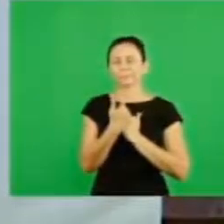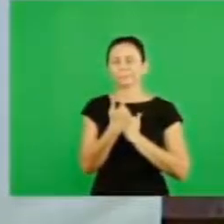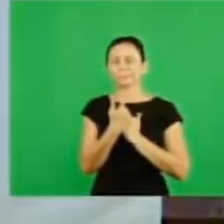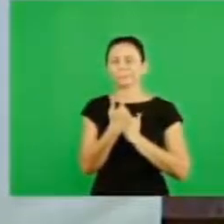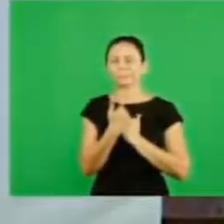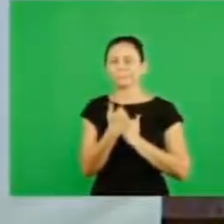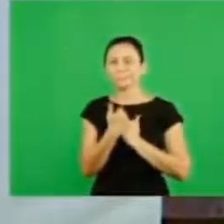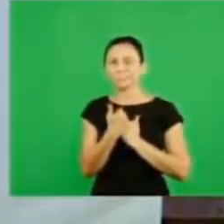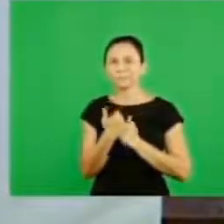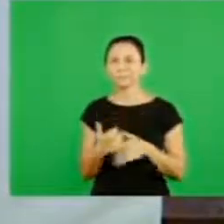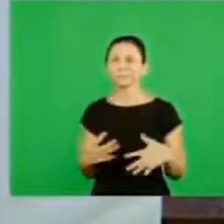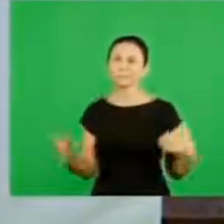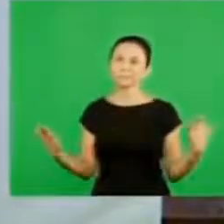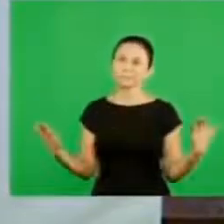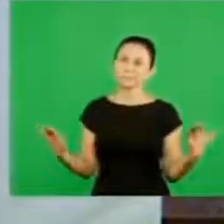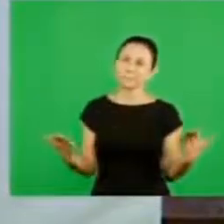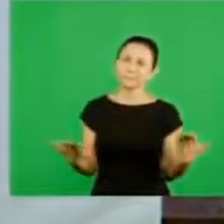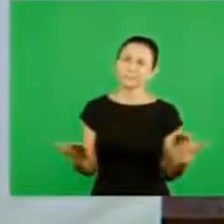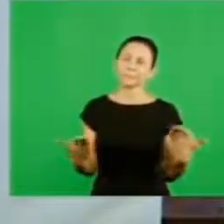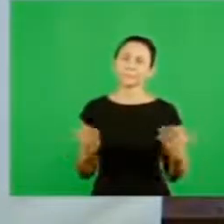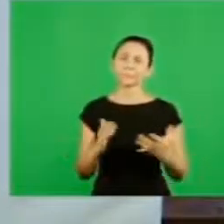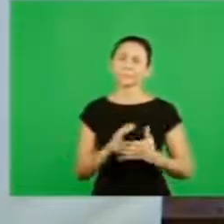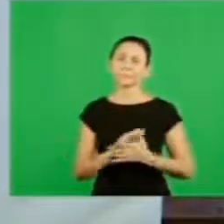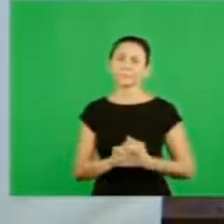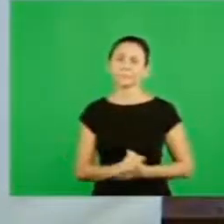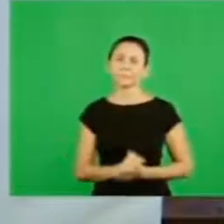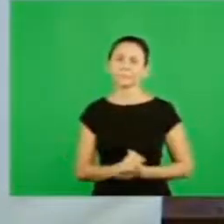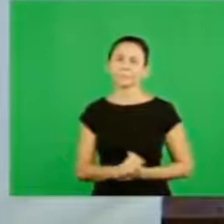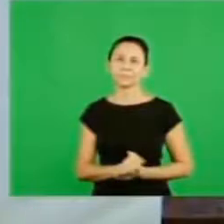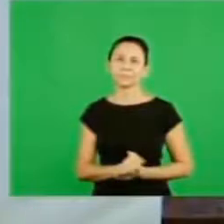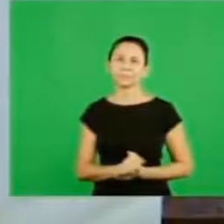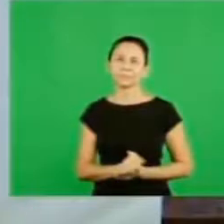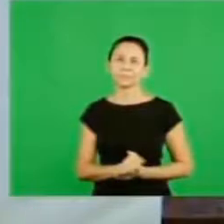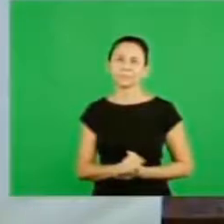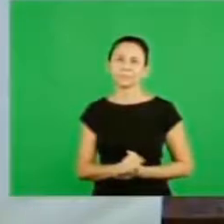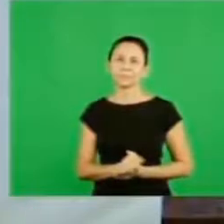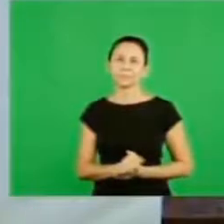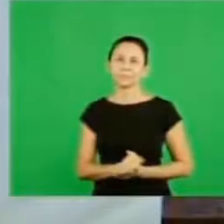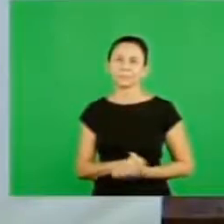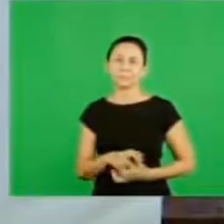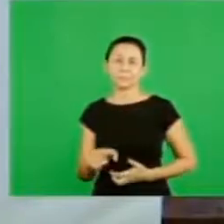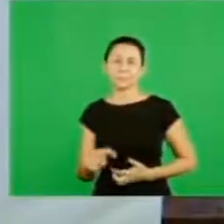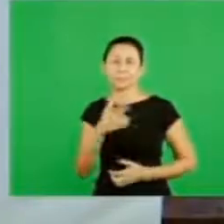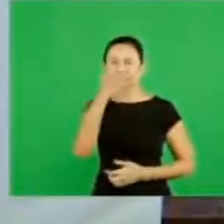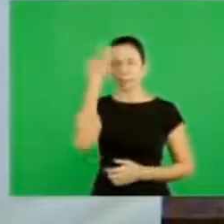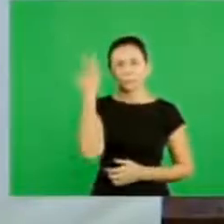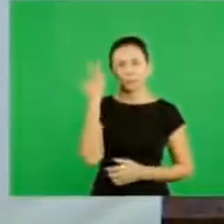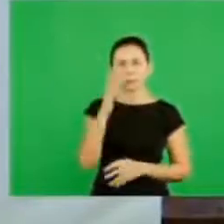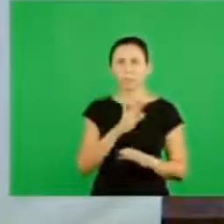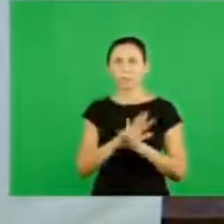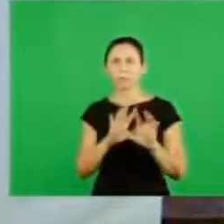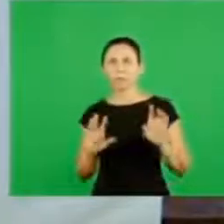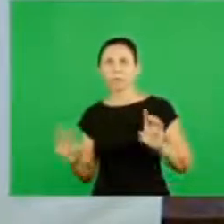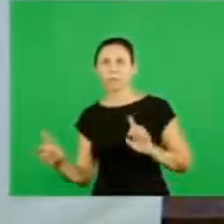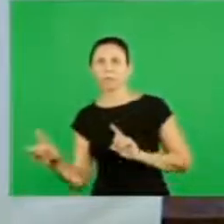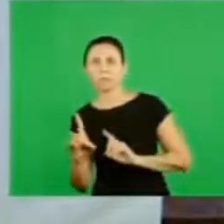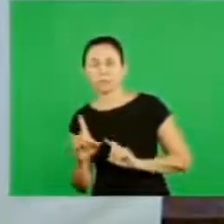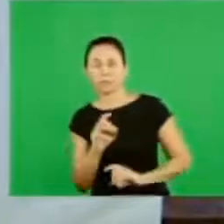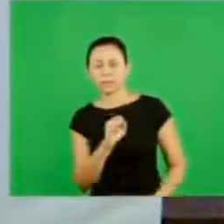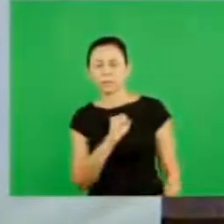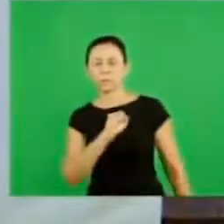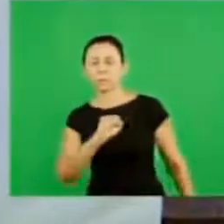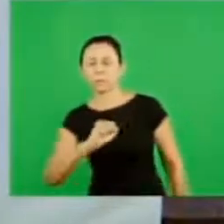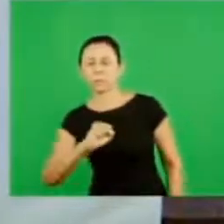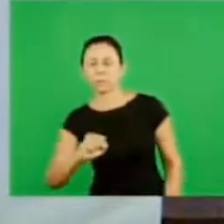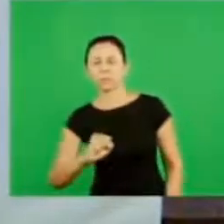the missionaries preached this message. He died for me, speaking of this man who protected him with his life.